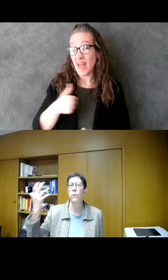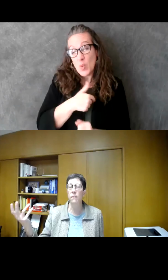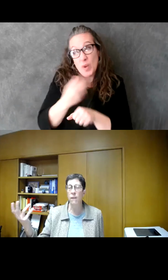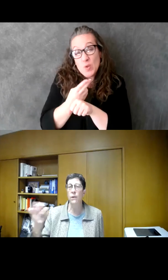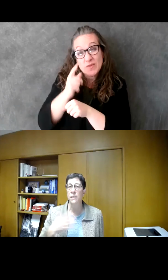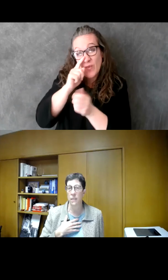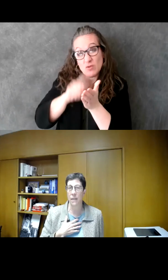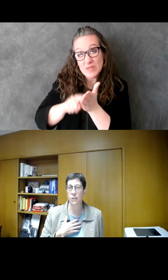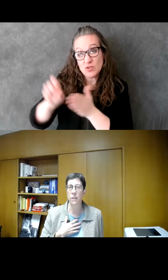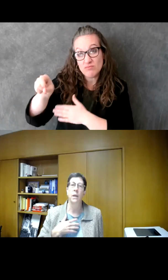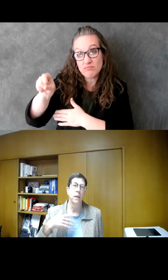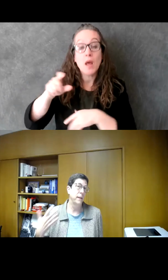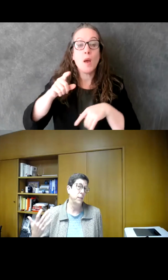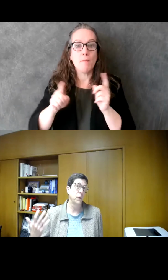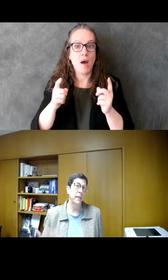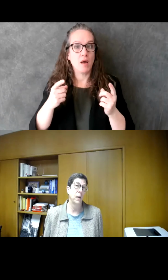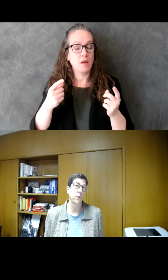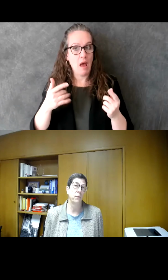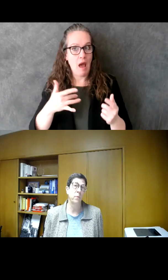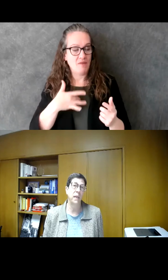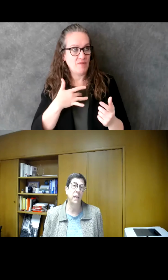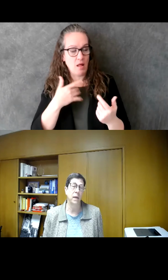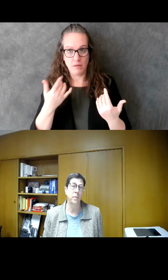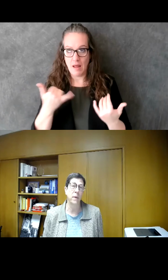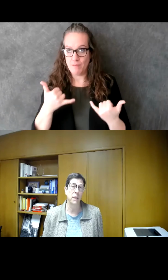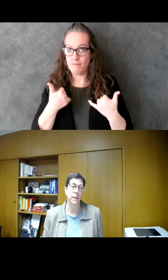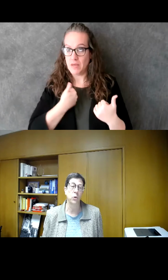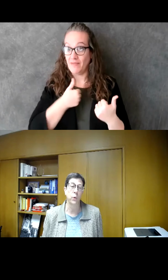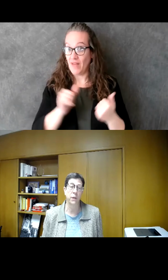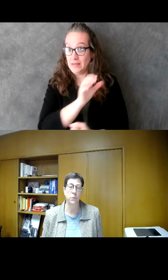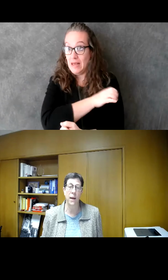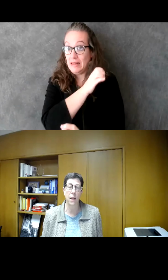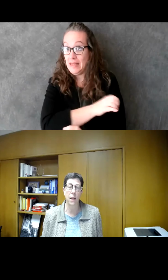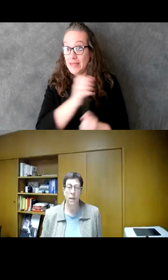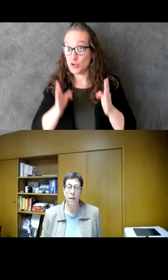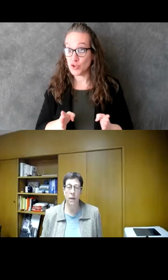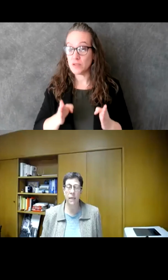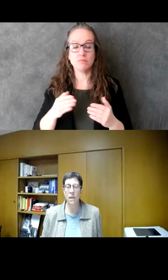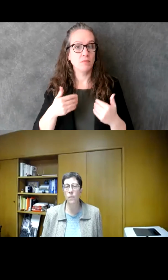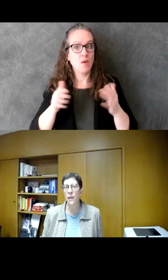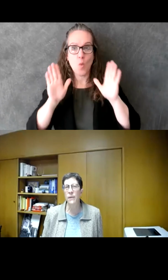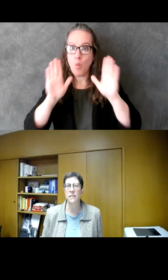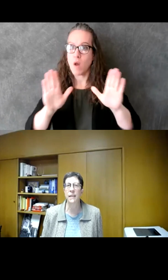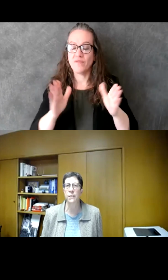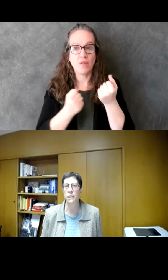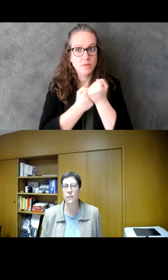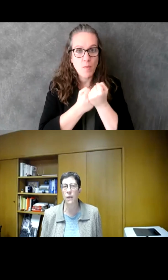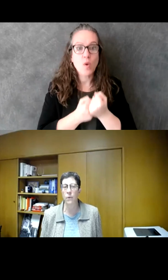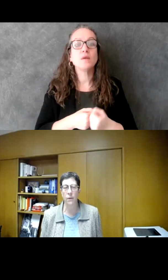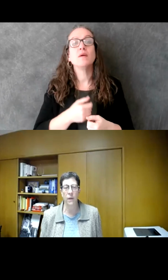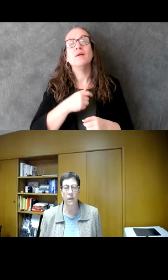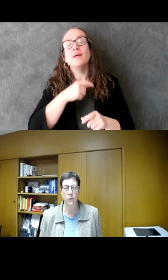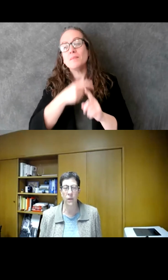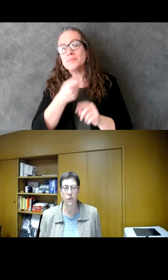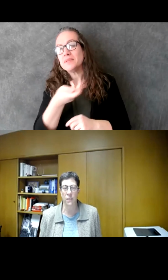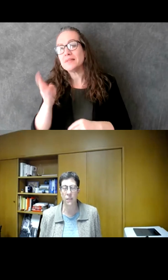I've really found as a clinician that it's really helpful for me in my clinical work as well. And a number of APS agencies